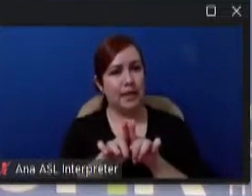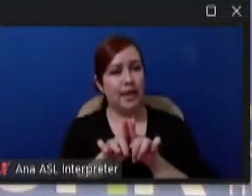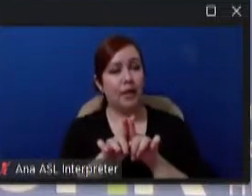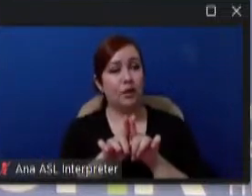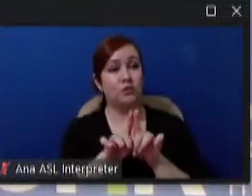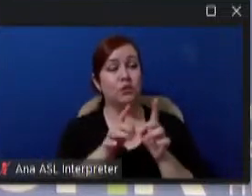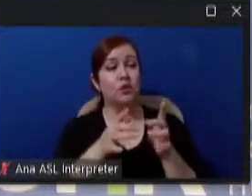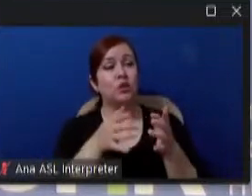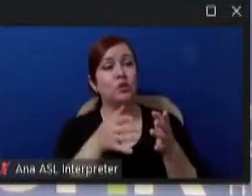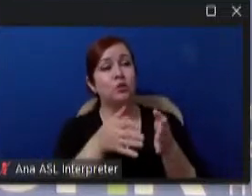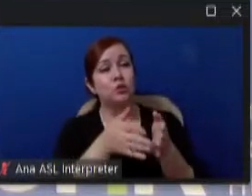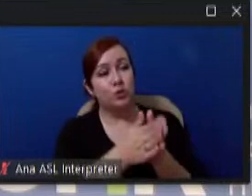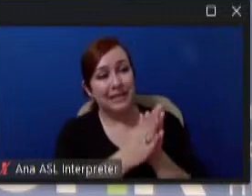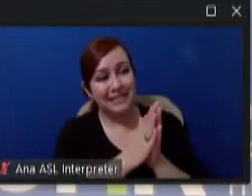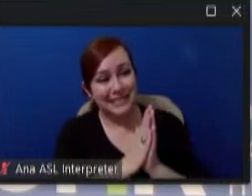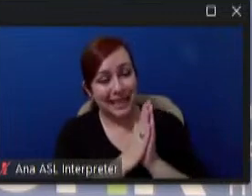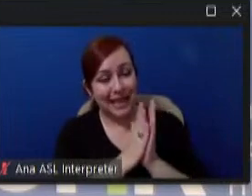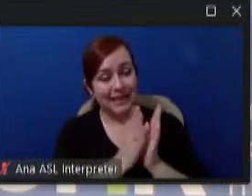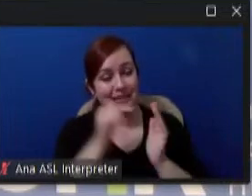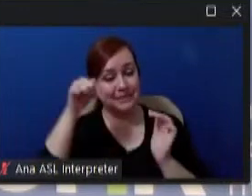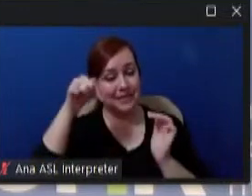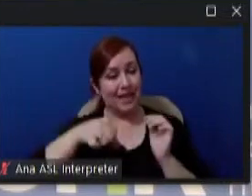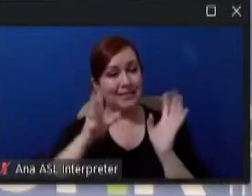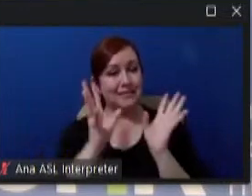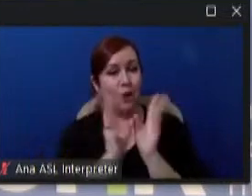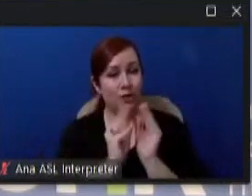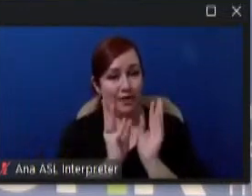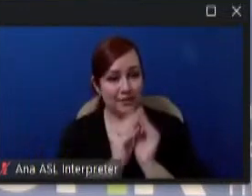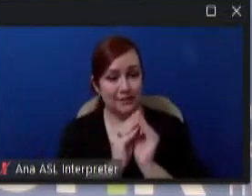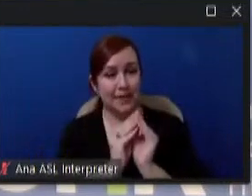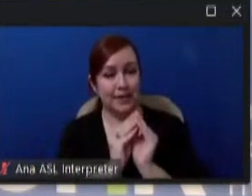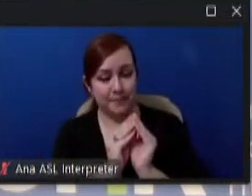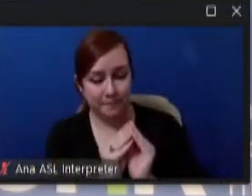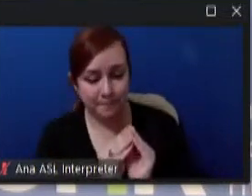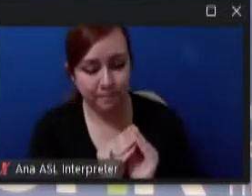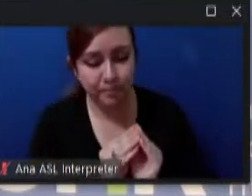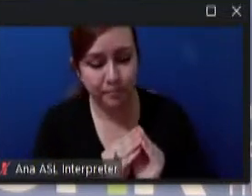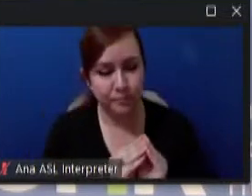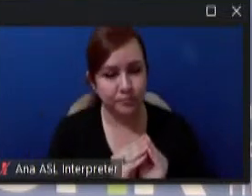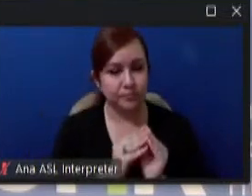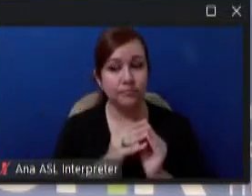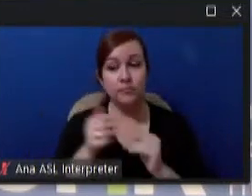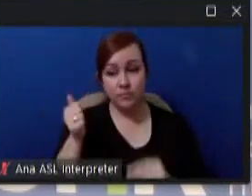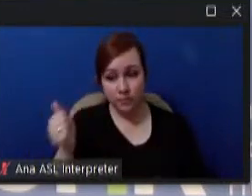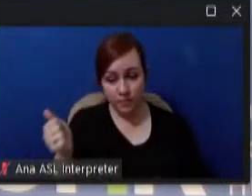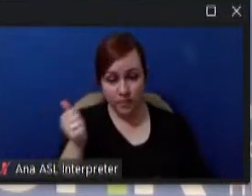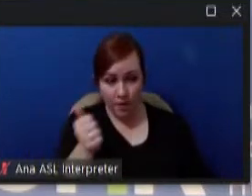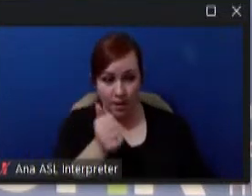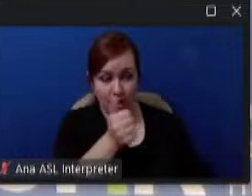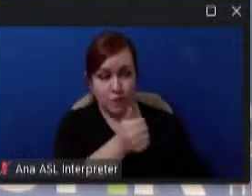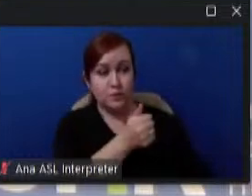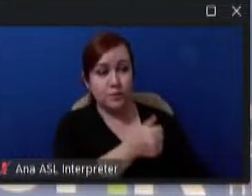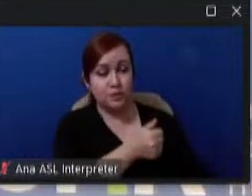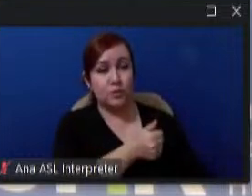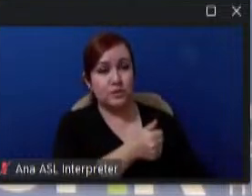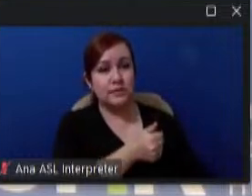add that those who requested this hearing,